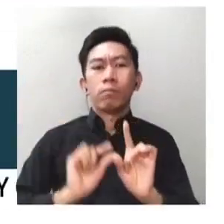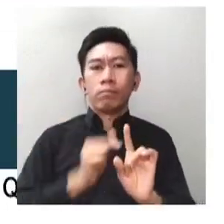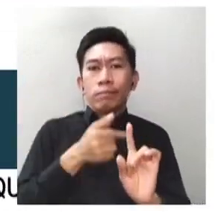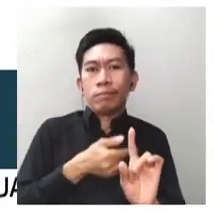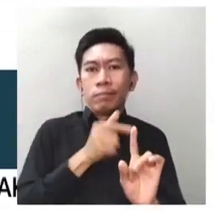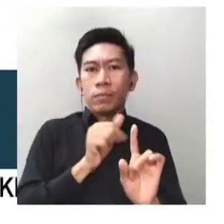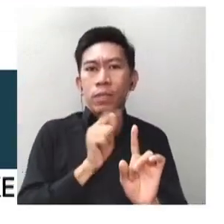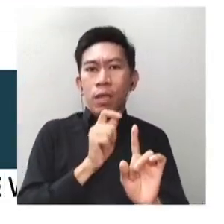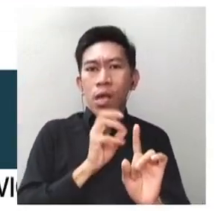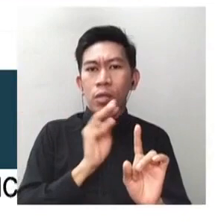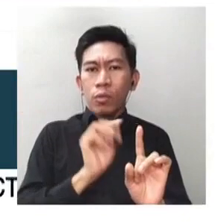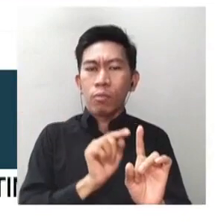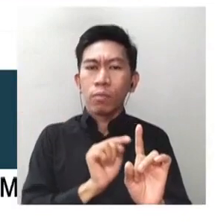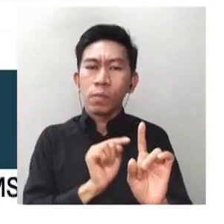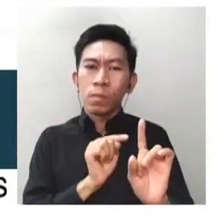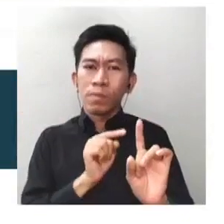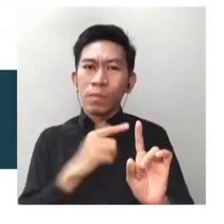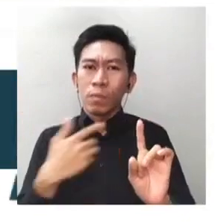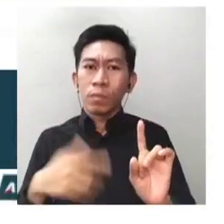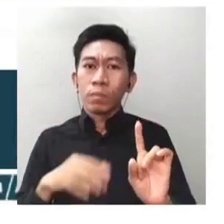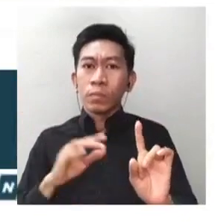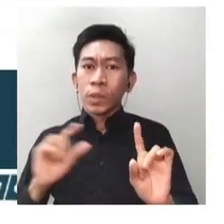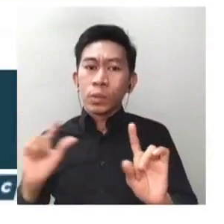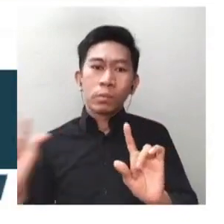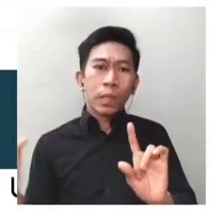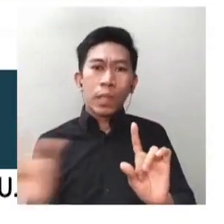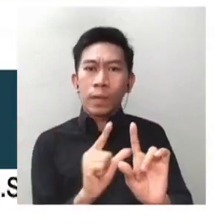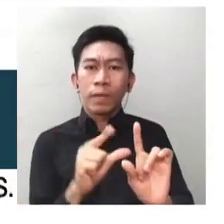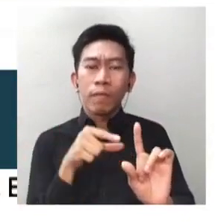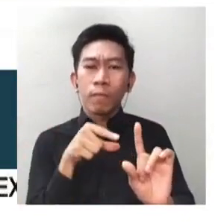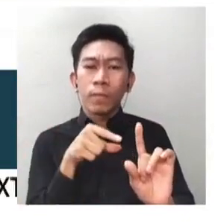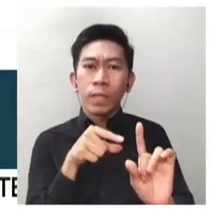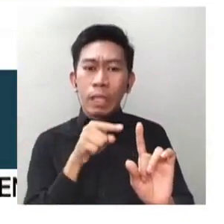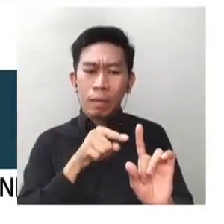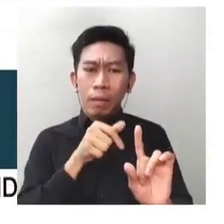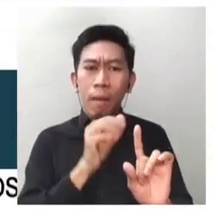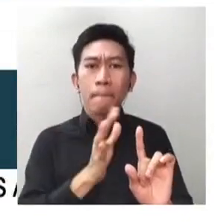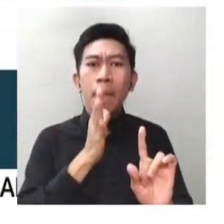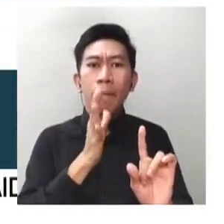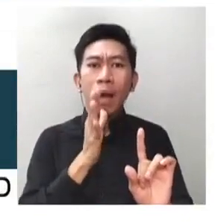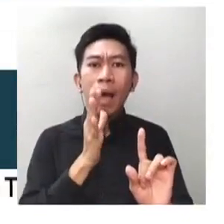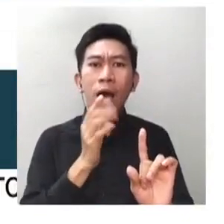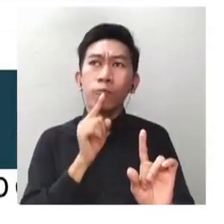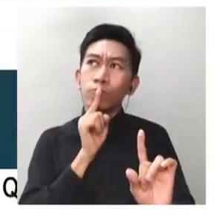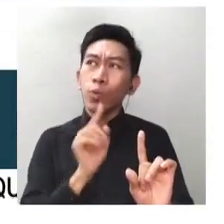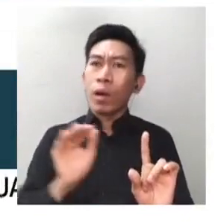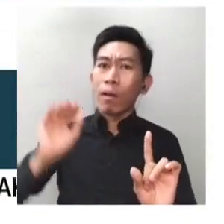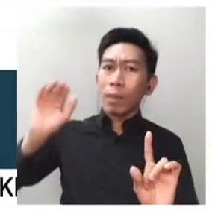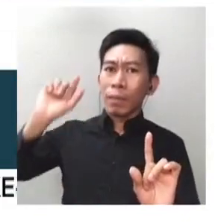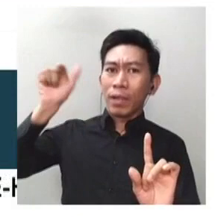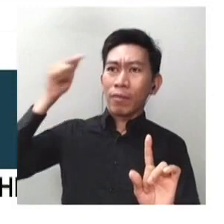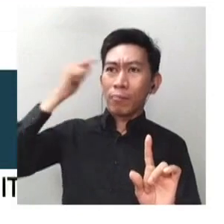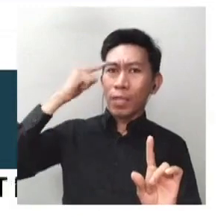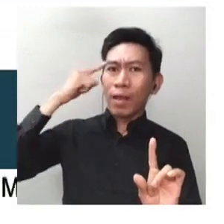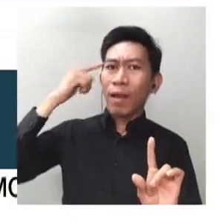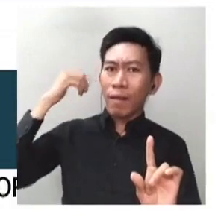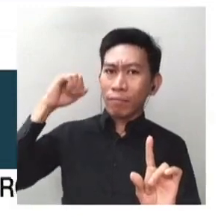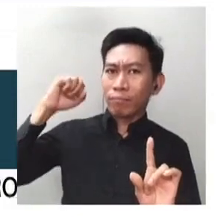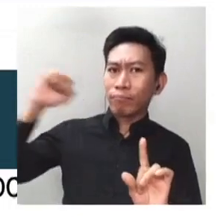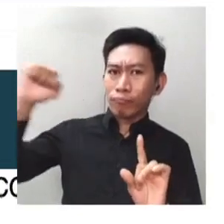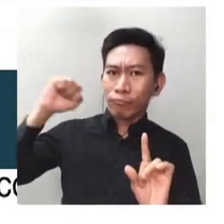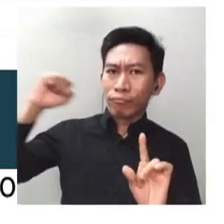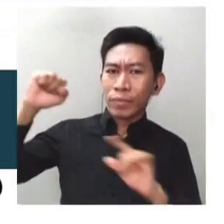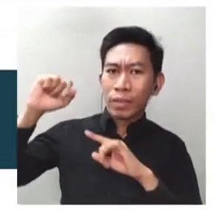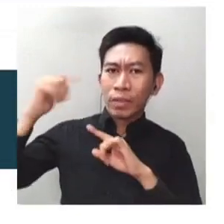that the attack is you're the child of an activist, which is ridiculous, right? I mean,